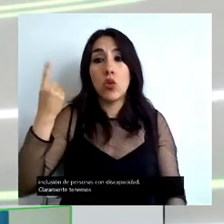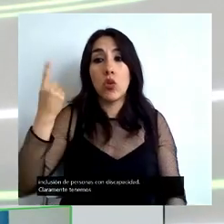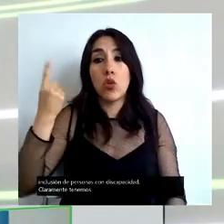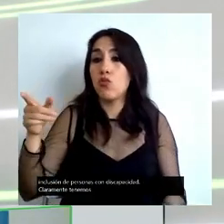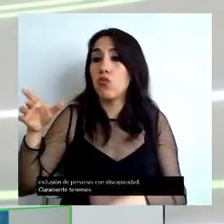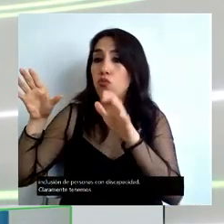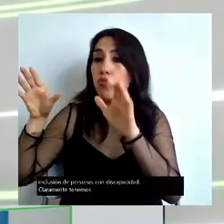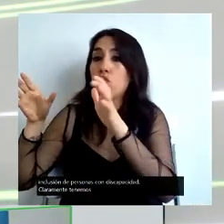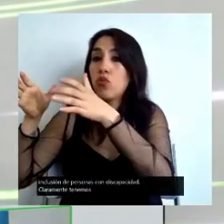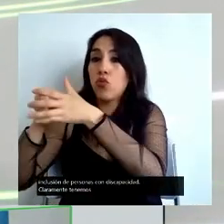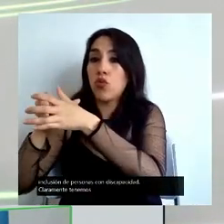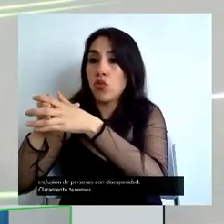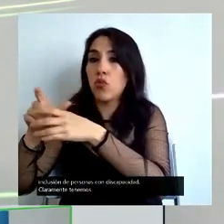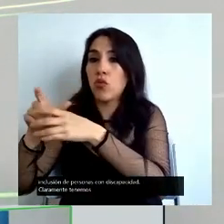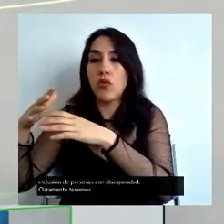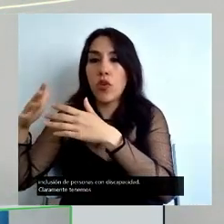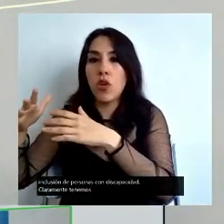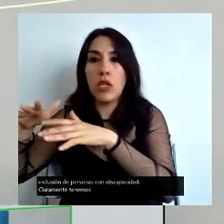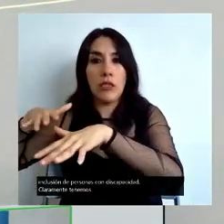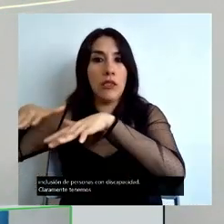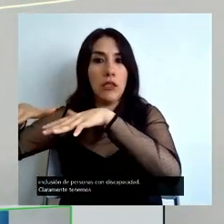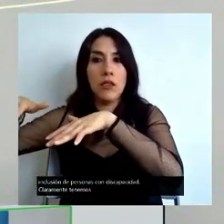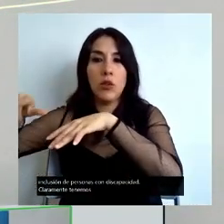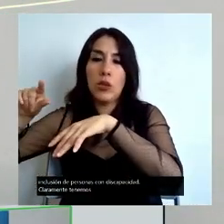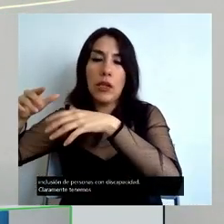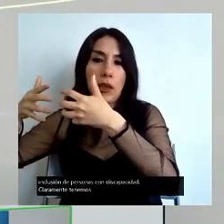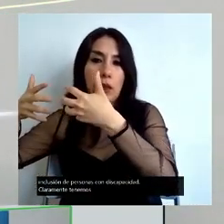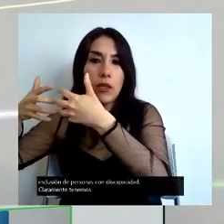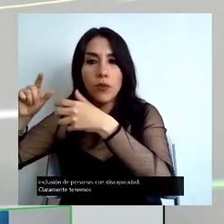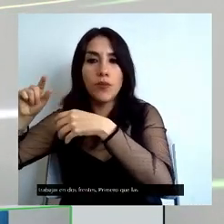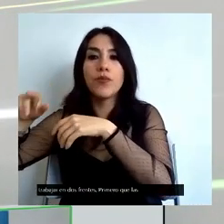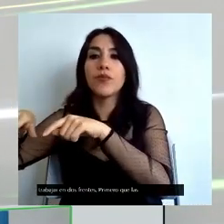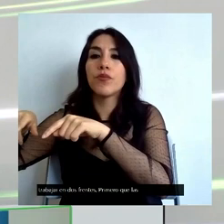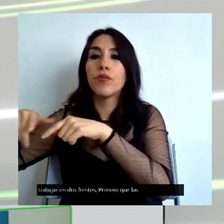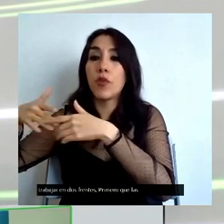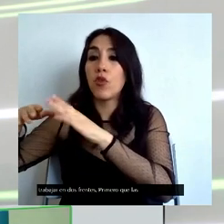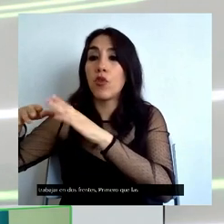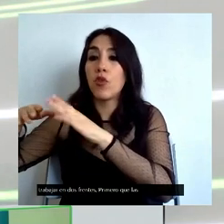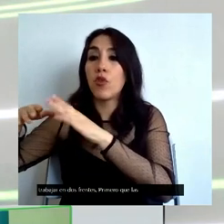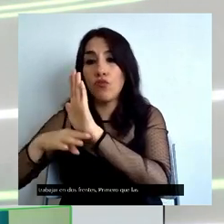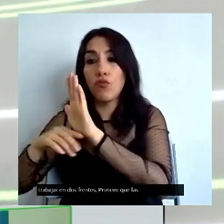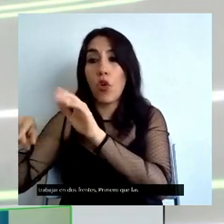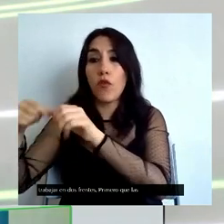the workers' union assume as an agenda